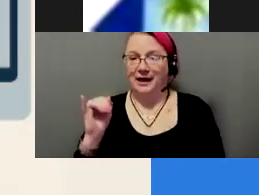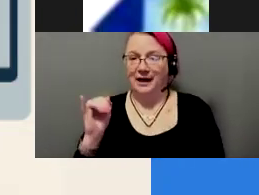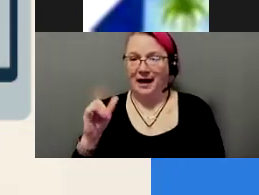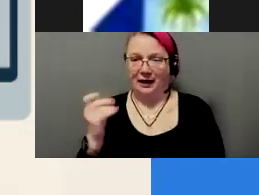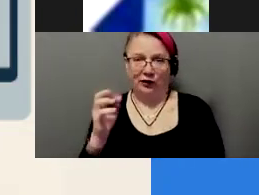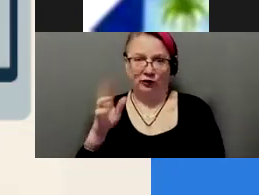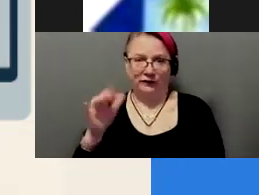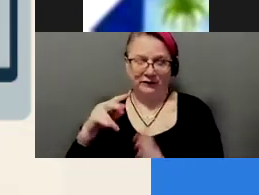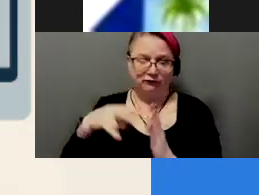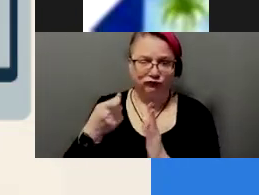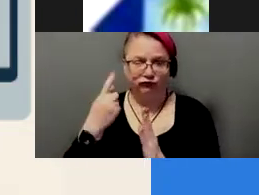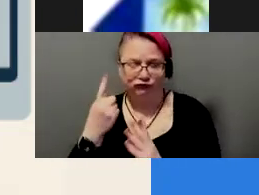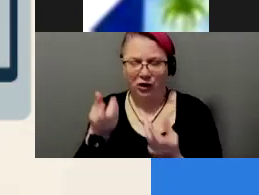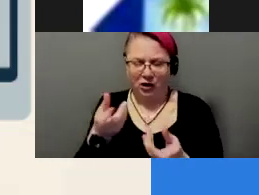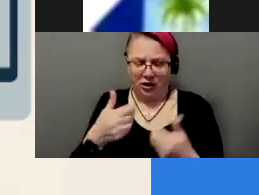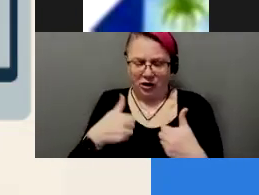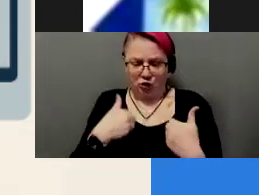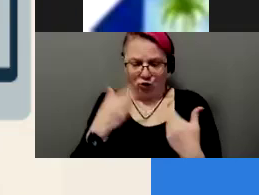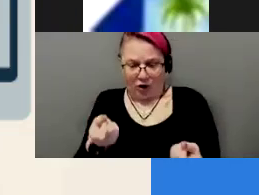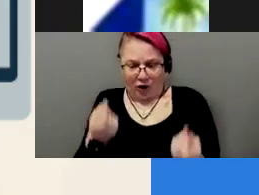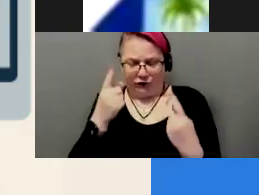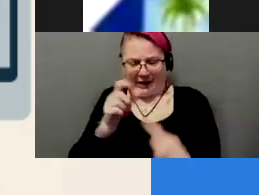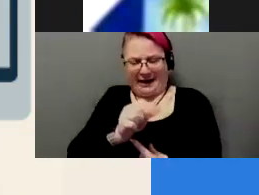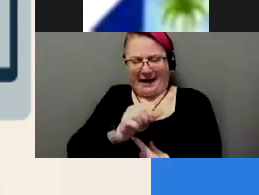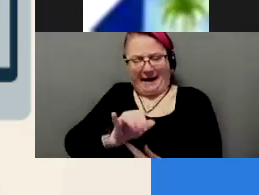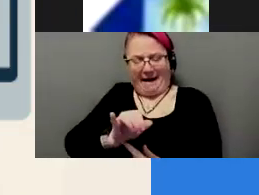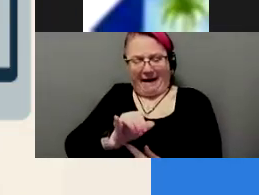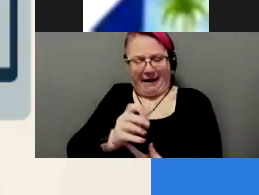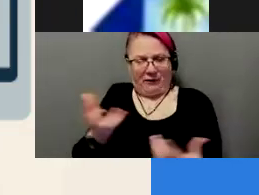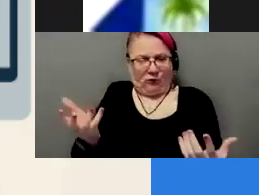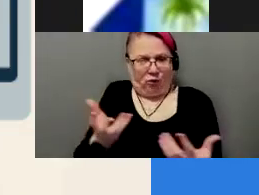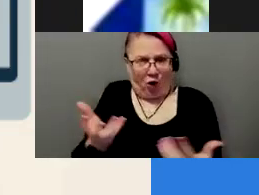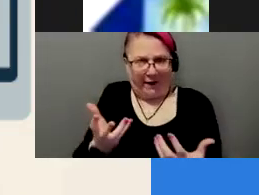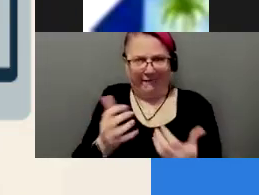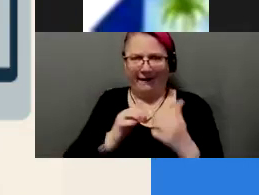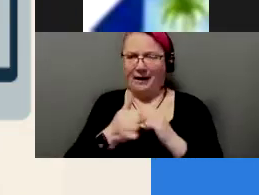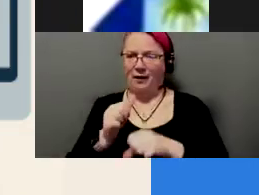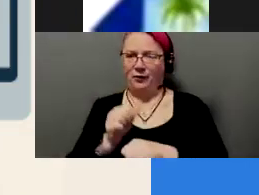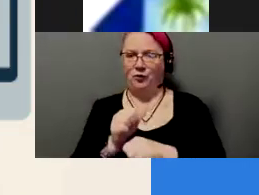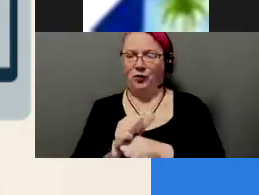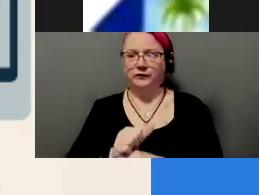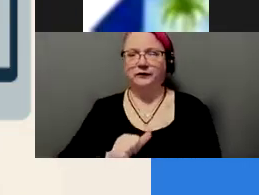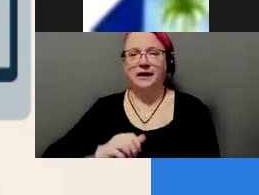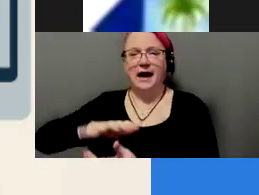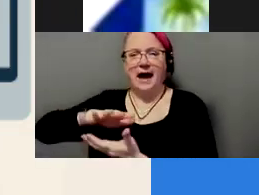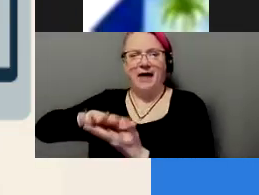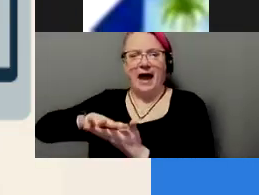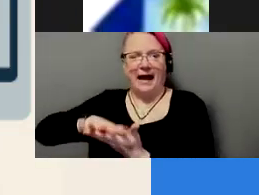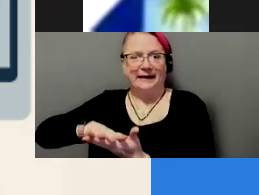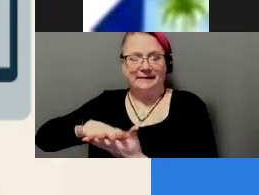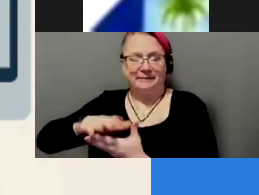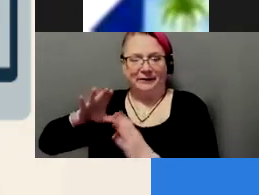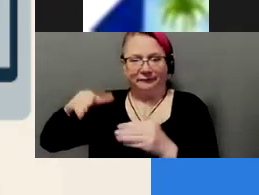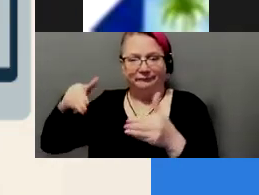on helping youth understand what AI is and how it works. On the academia end of things,